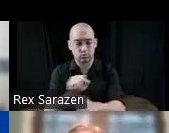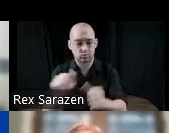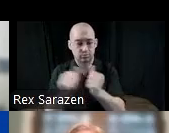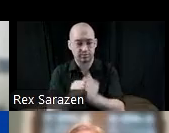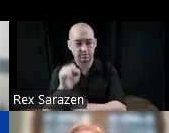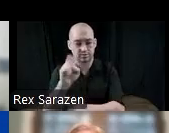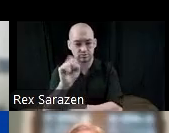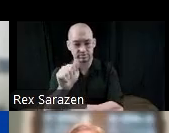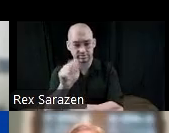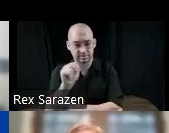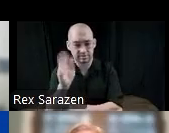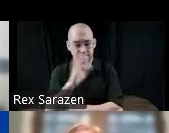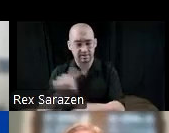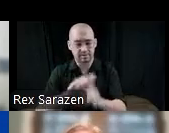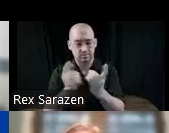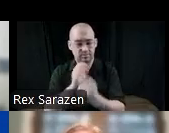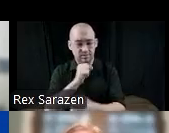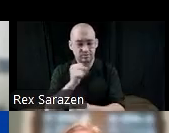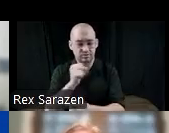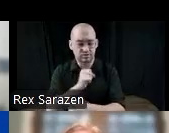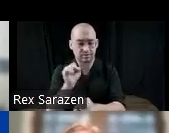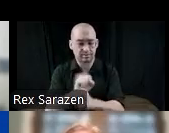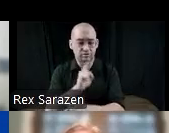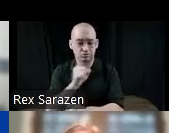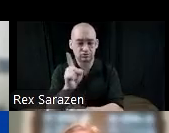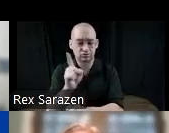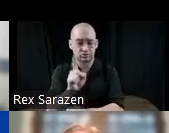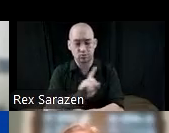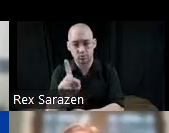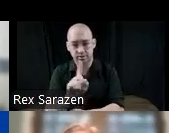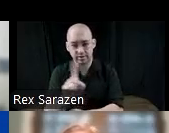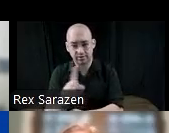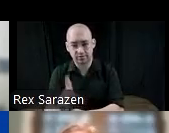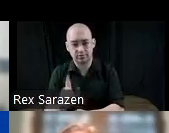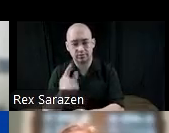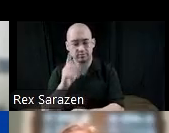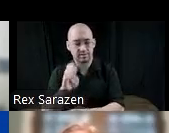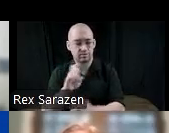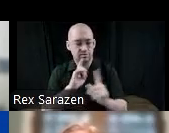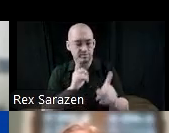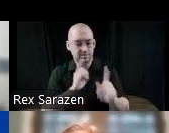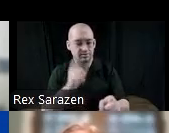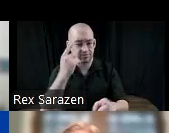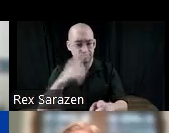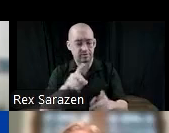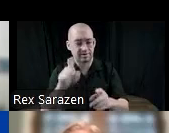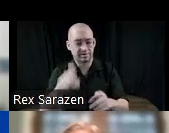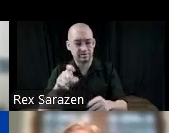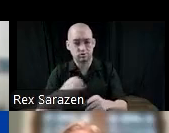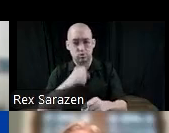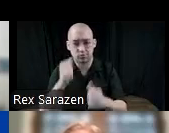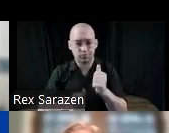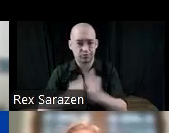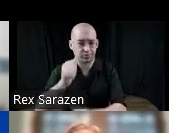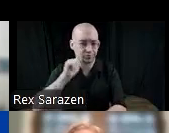and Department of Aging to make sure that we are going to be responsive to the needs of older adults as well. So I really thank you for